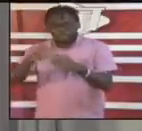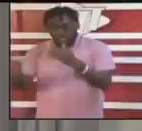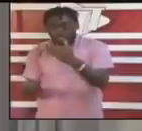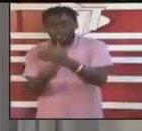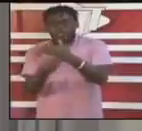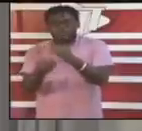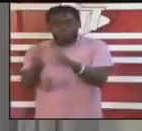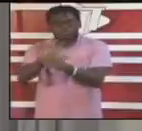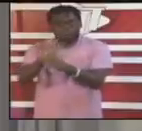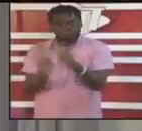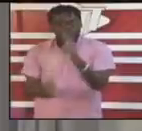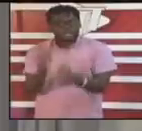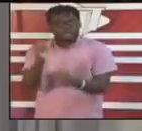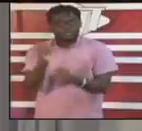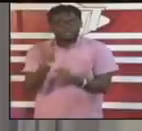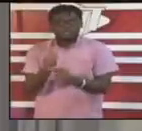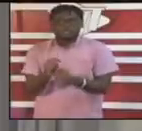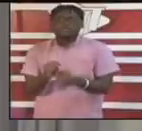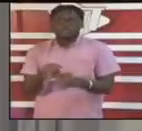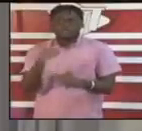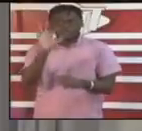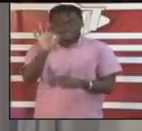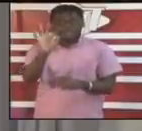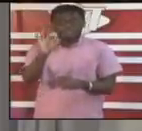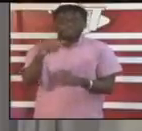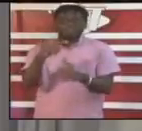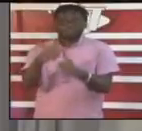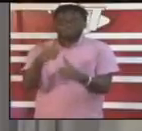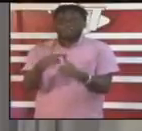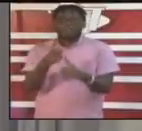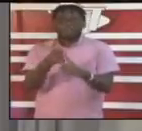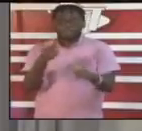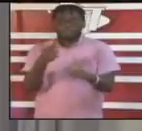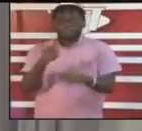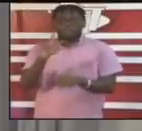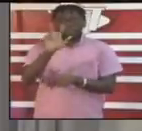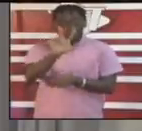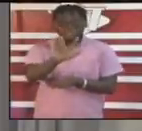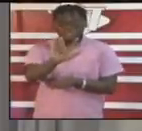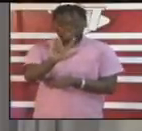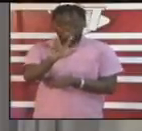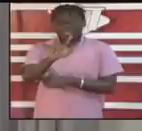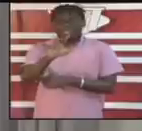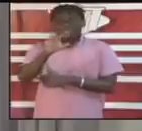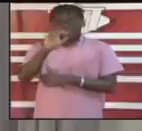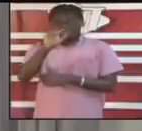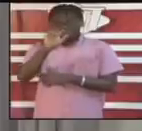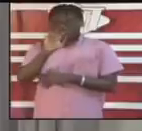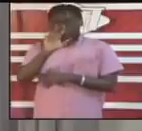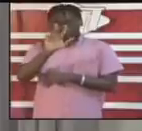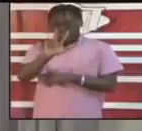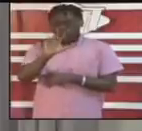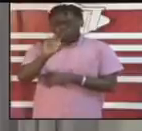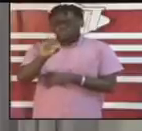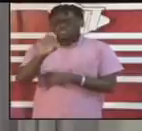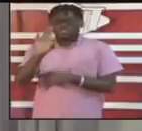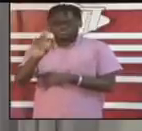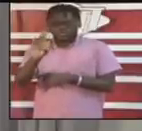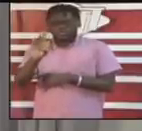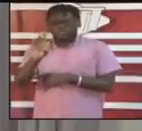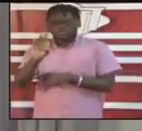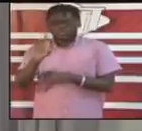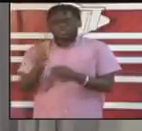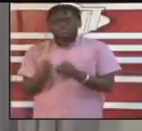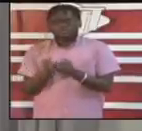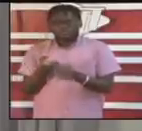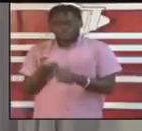of 307 off the cruise ship, and those people are now on land, and the Chief Medical Officer will go through that with you in